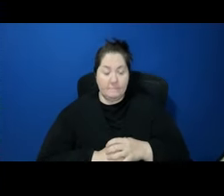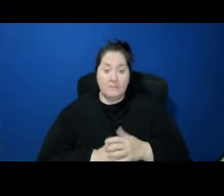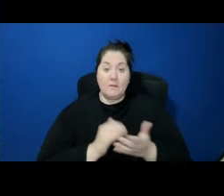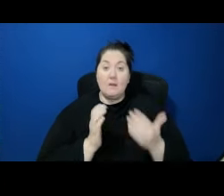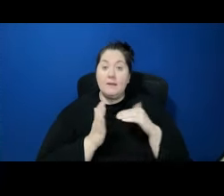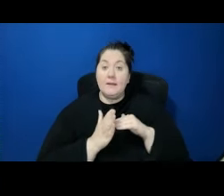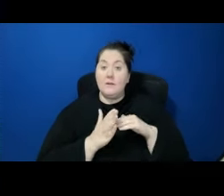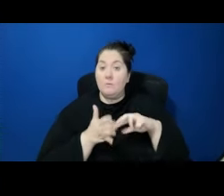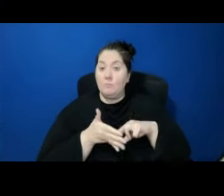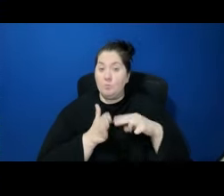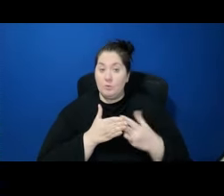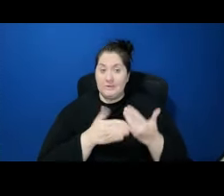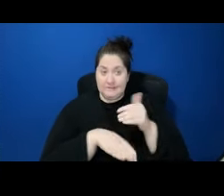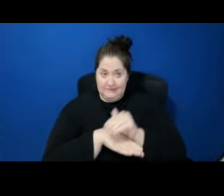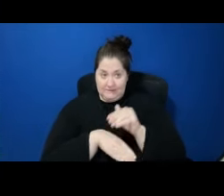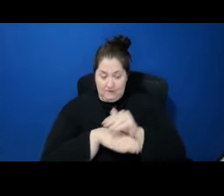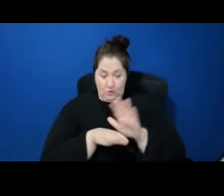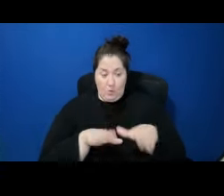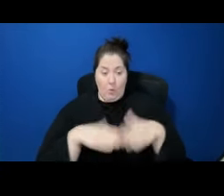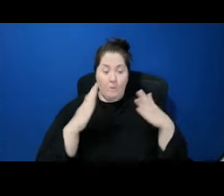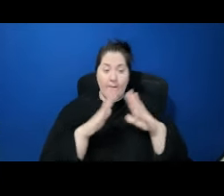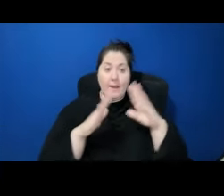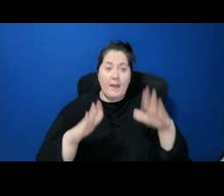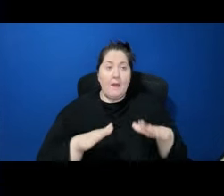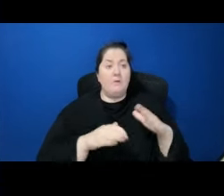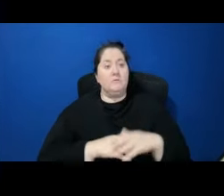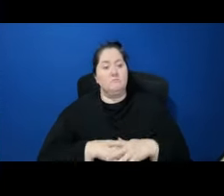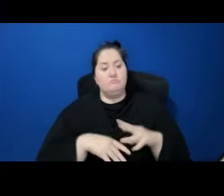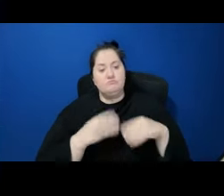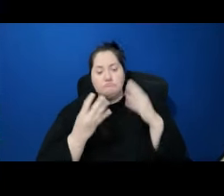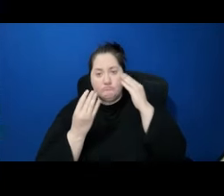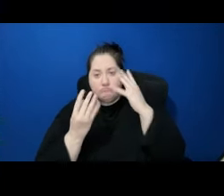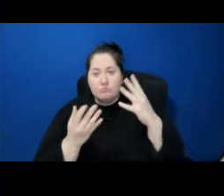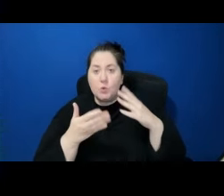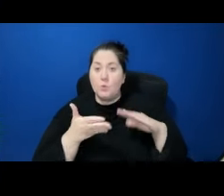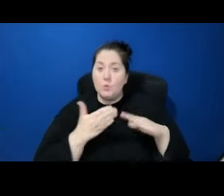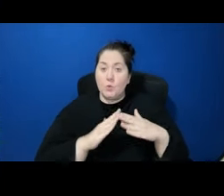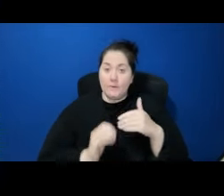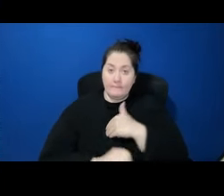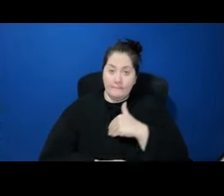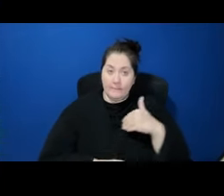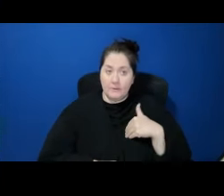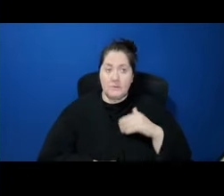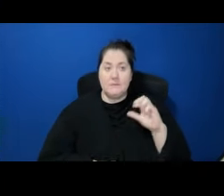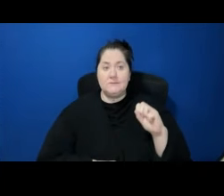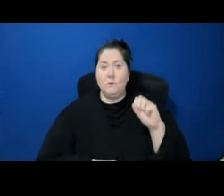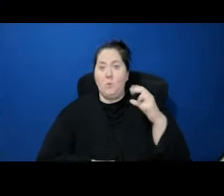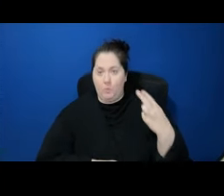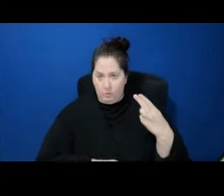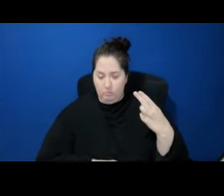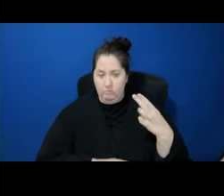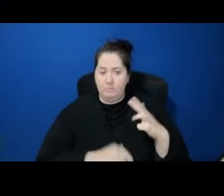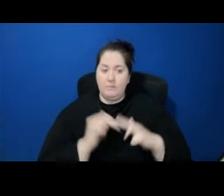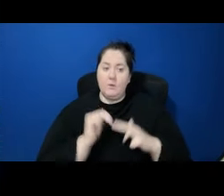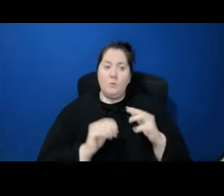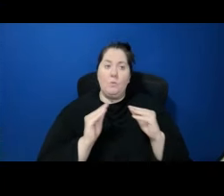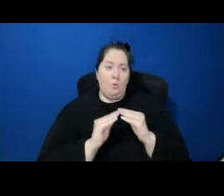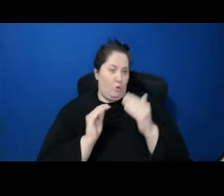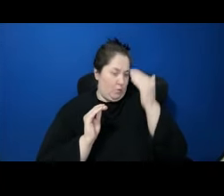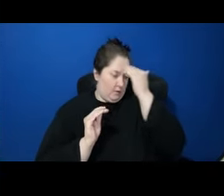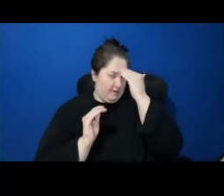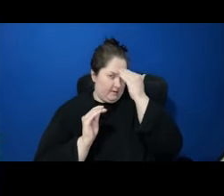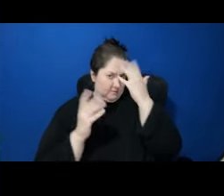the purpose of tonight's open house is to provide information to our community members and stakeholders and to build awareness of the contents of our